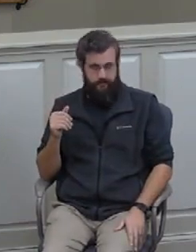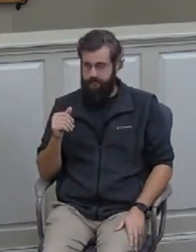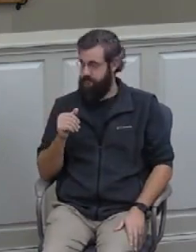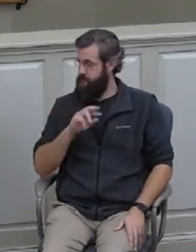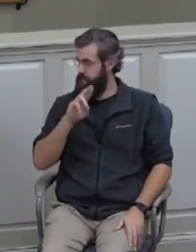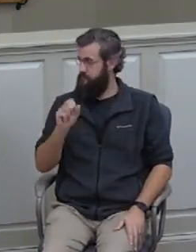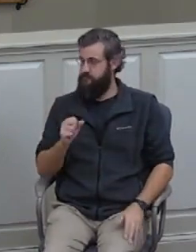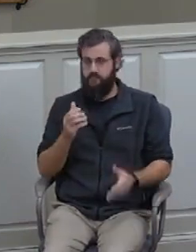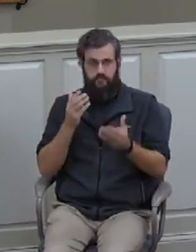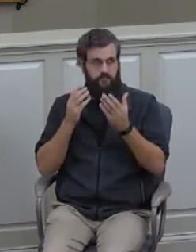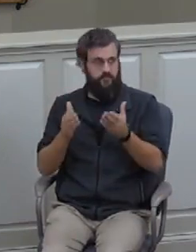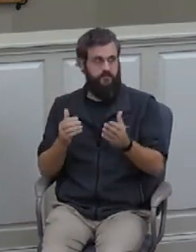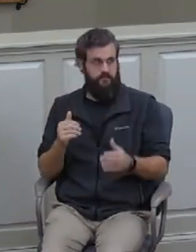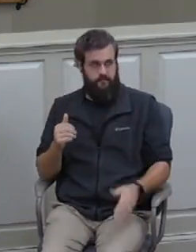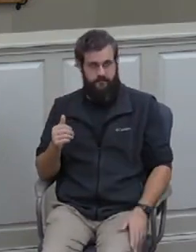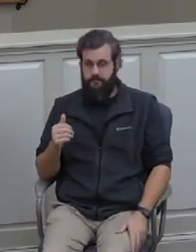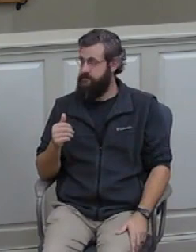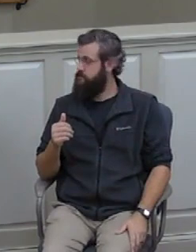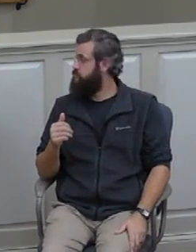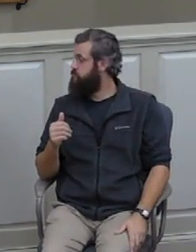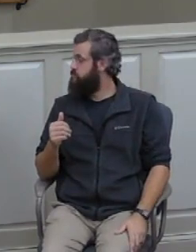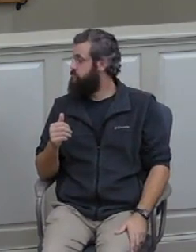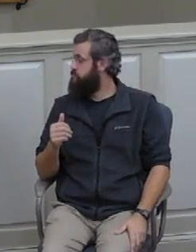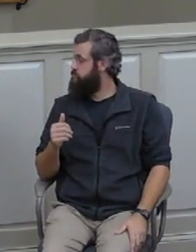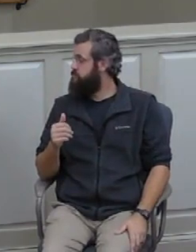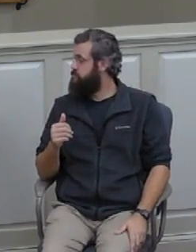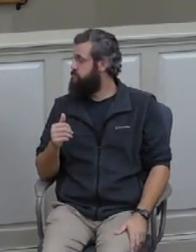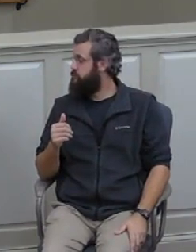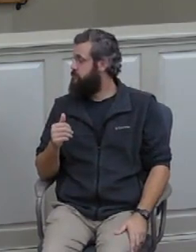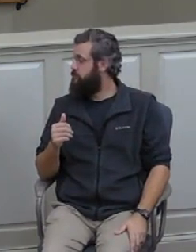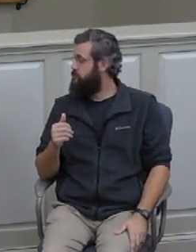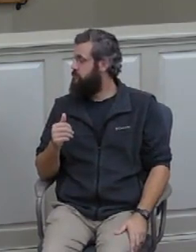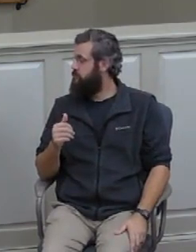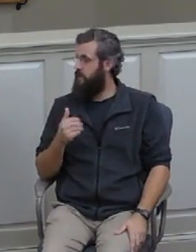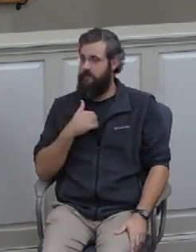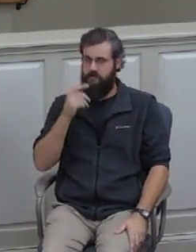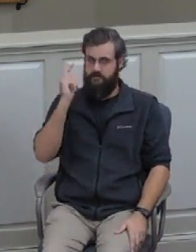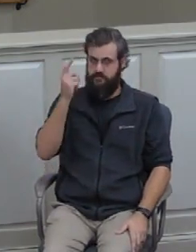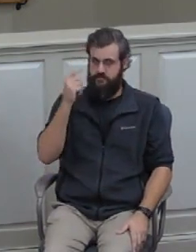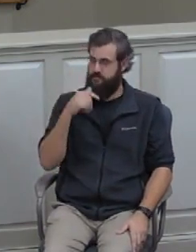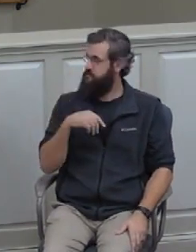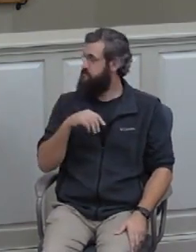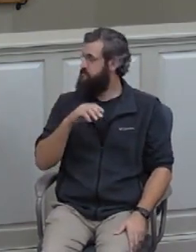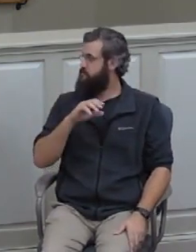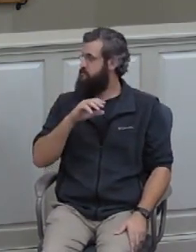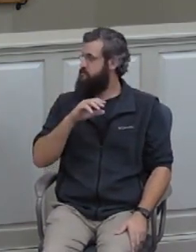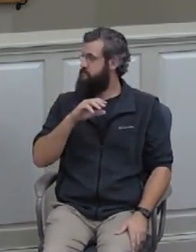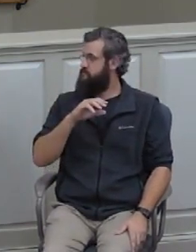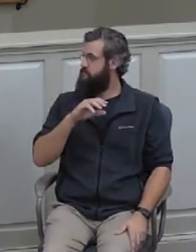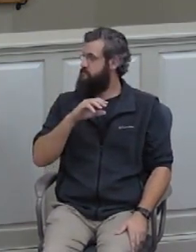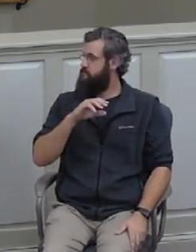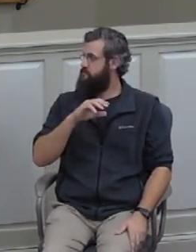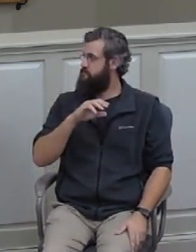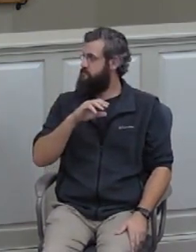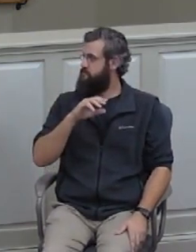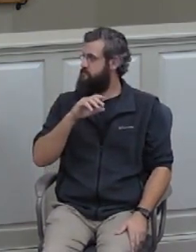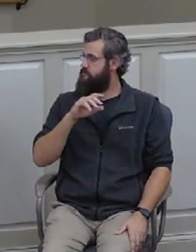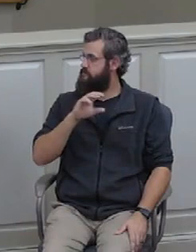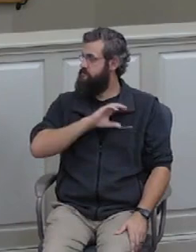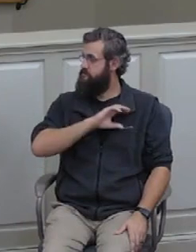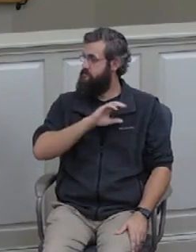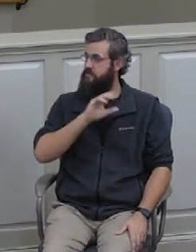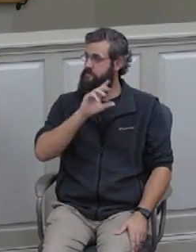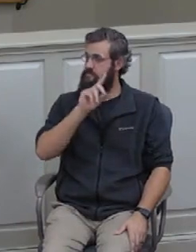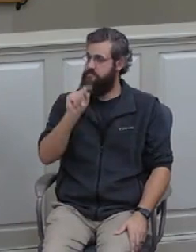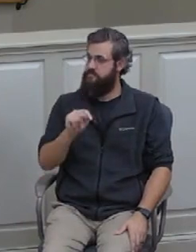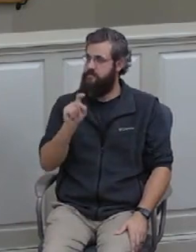So moved. You got to read. I got a You second gotta over say here. it. He's got it first, I'm second. Go ahead. Go ahead, Denise. Got to read You got something. it? Oh, am I going to do